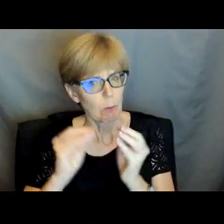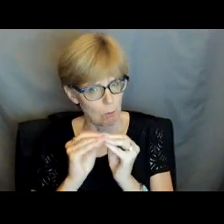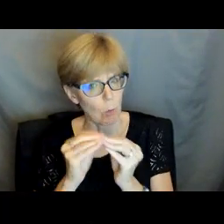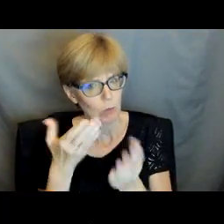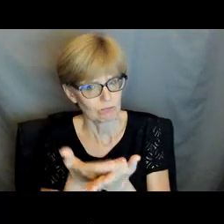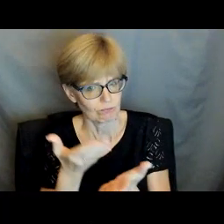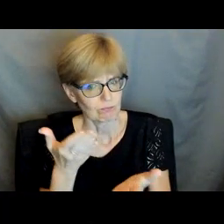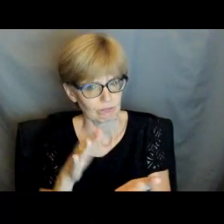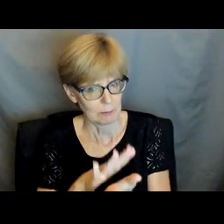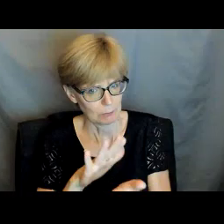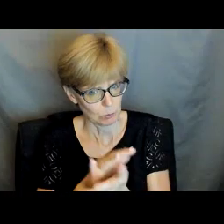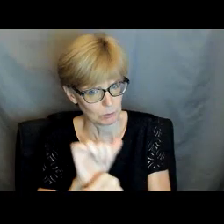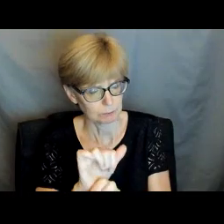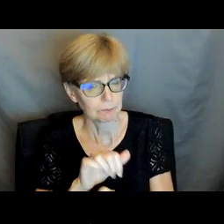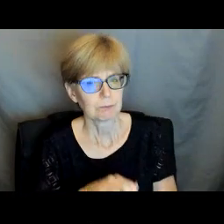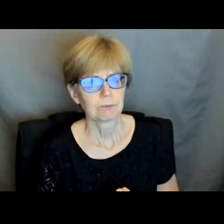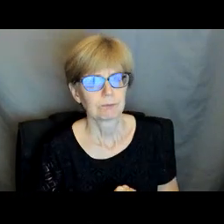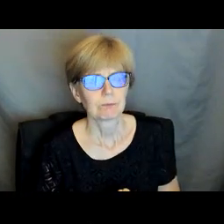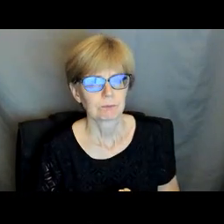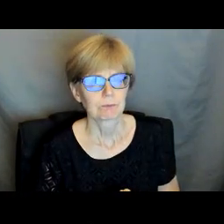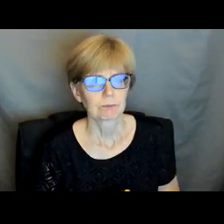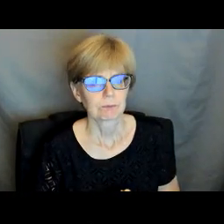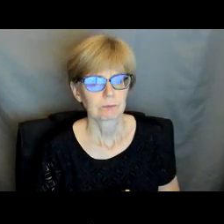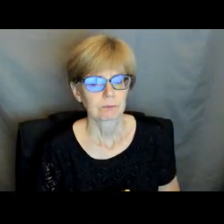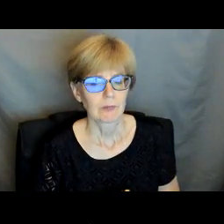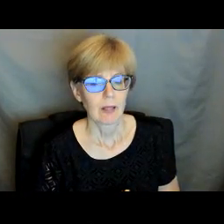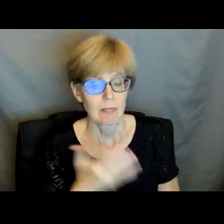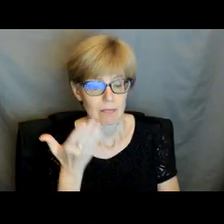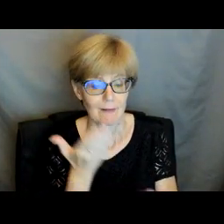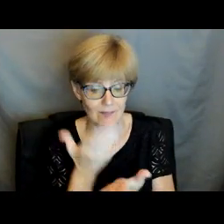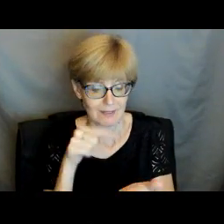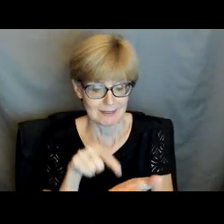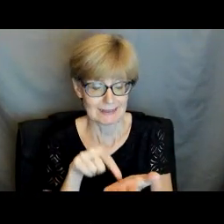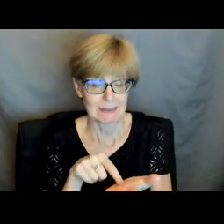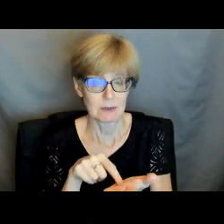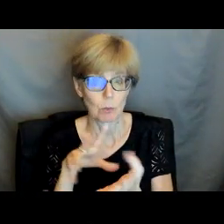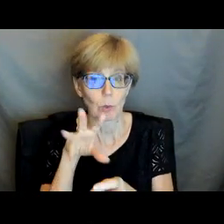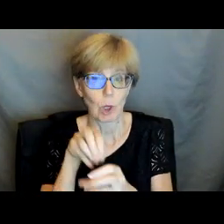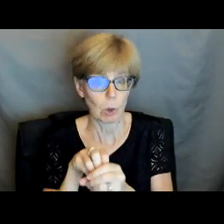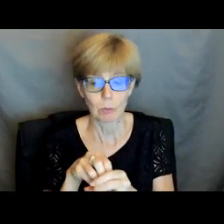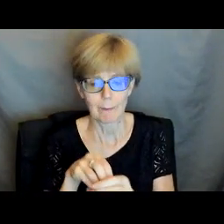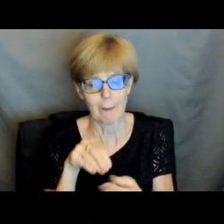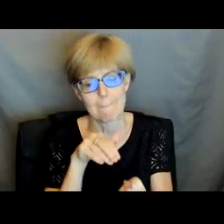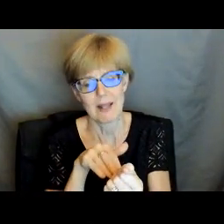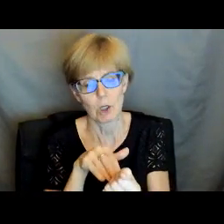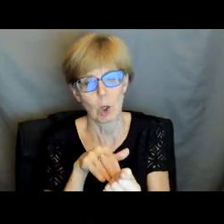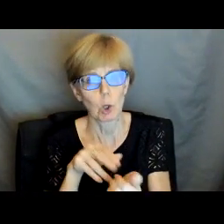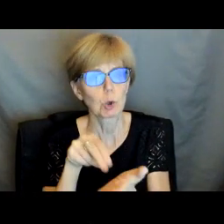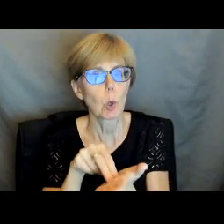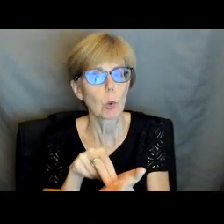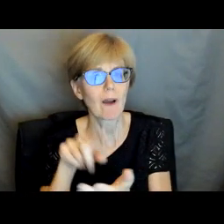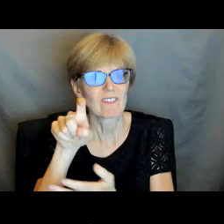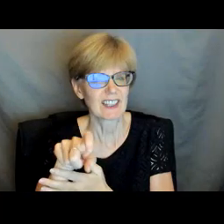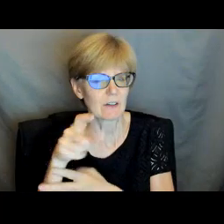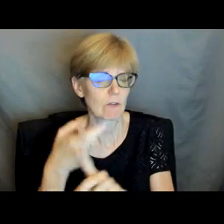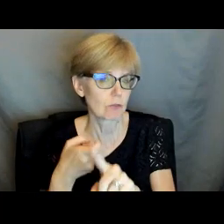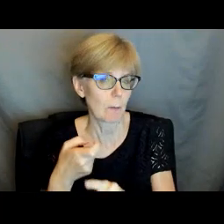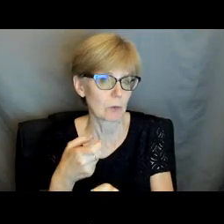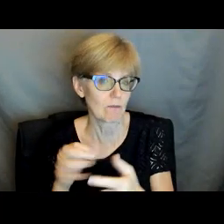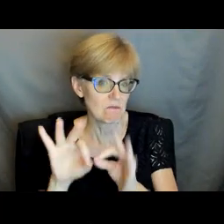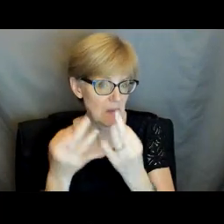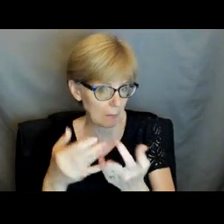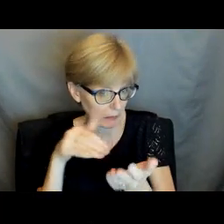documentation. Oftentimes, this documentation takes the form of a medical note of need. It can be from a primary care doctor, but it